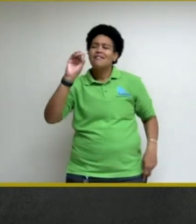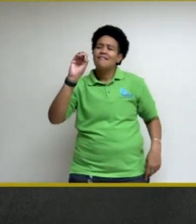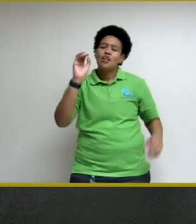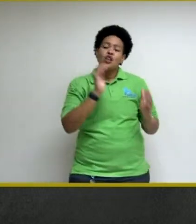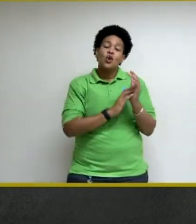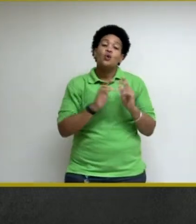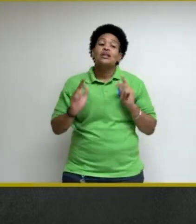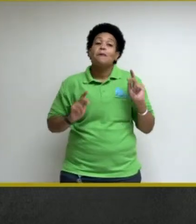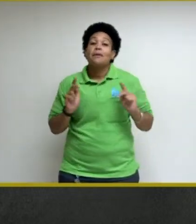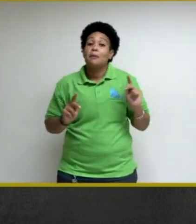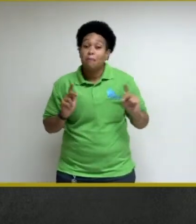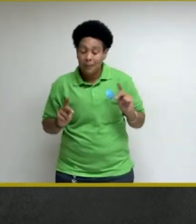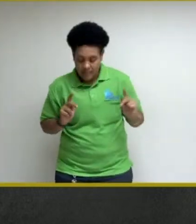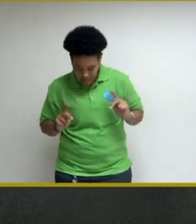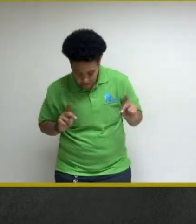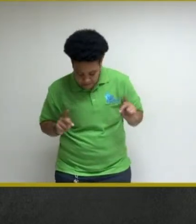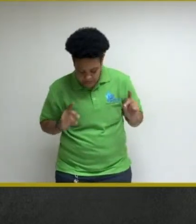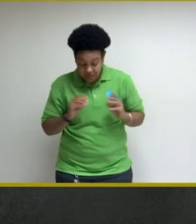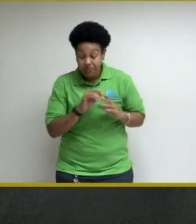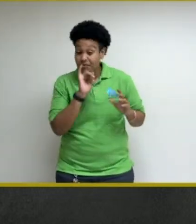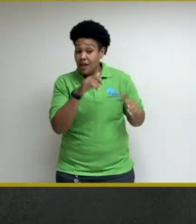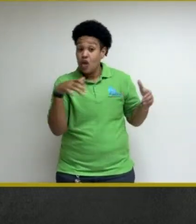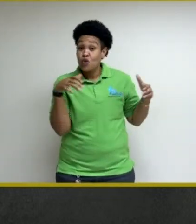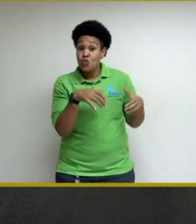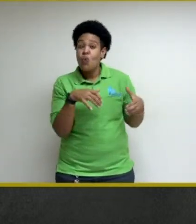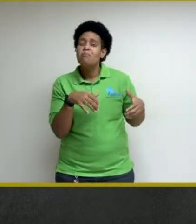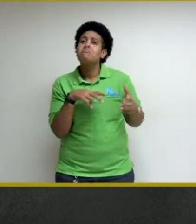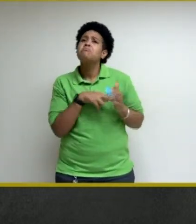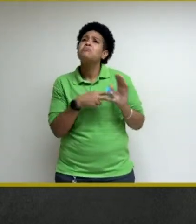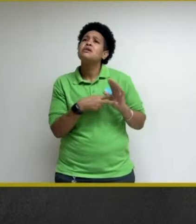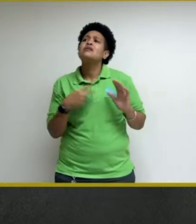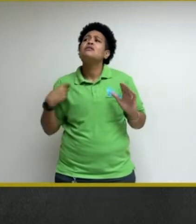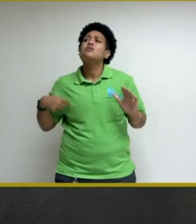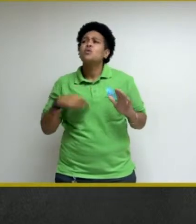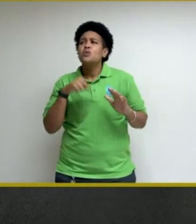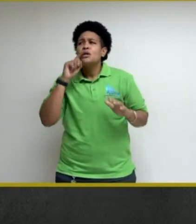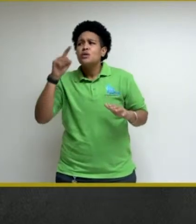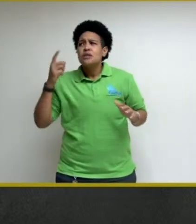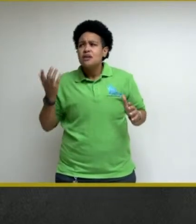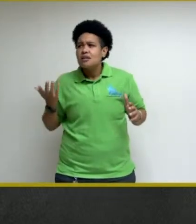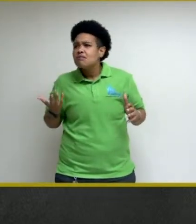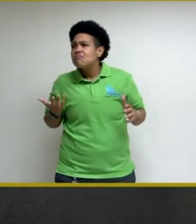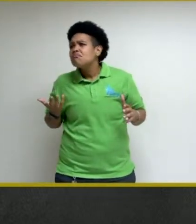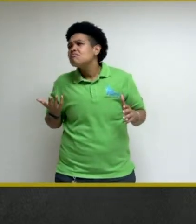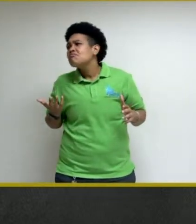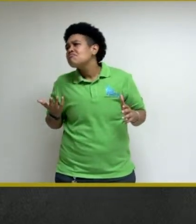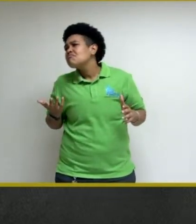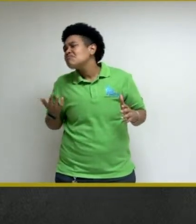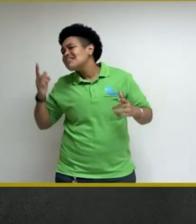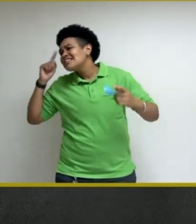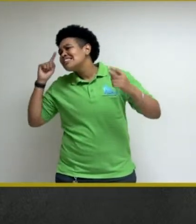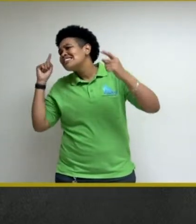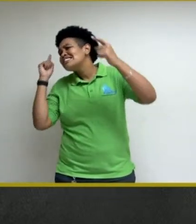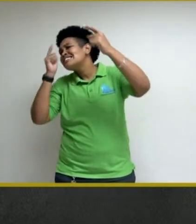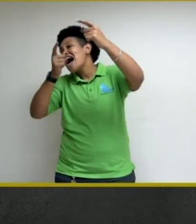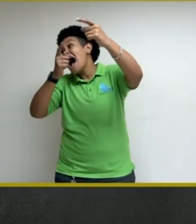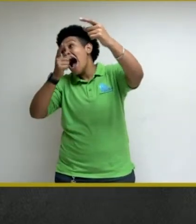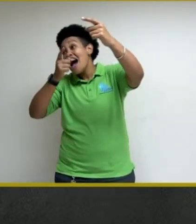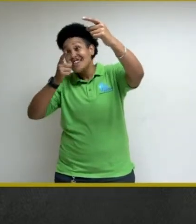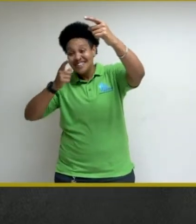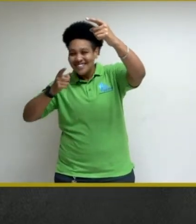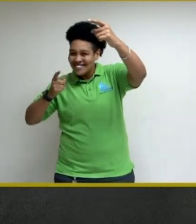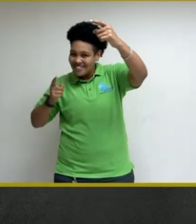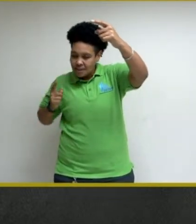250,000 persons in that grouping. Therefore, we are way away from the target at this time,